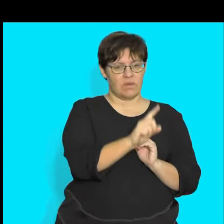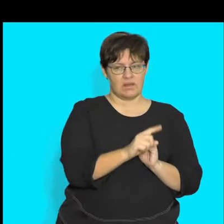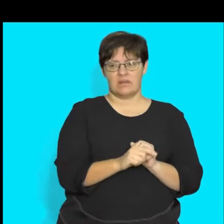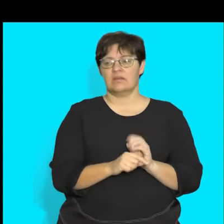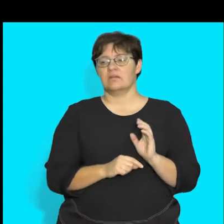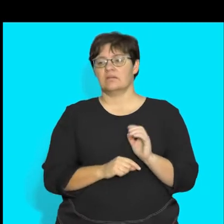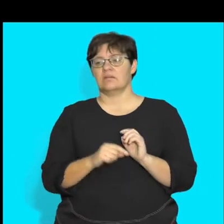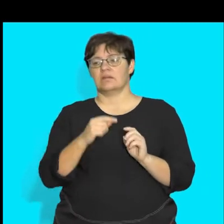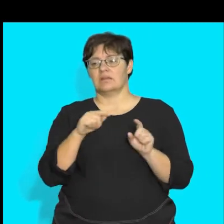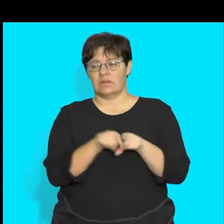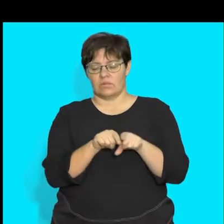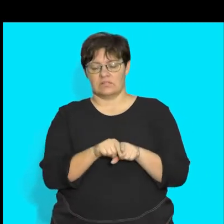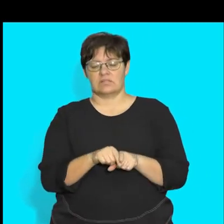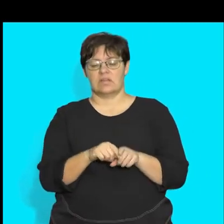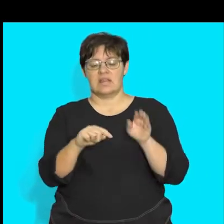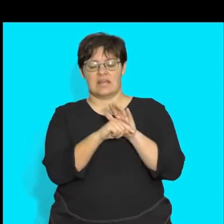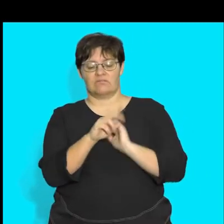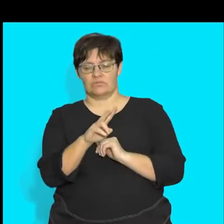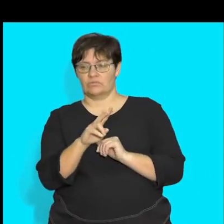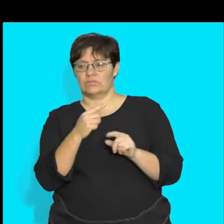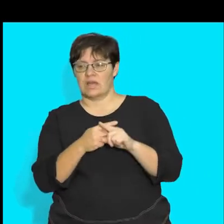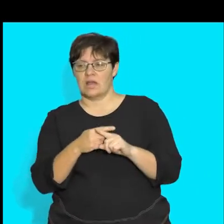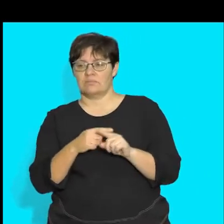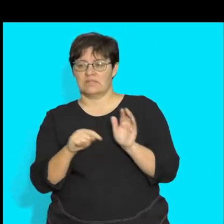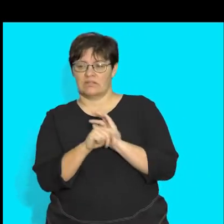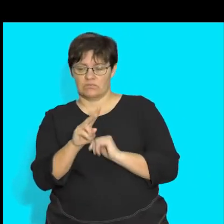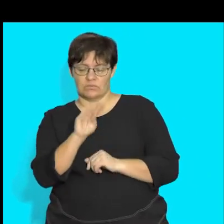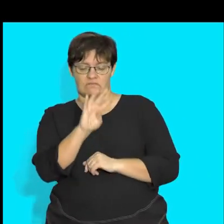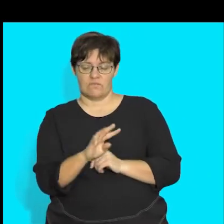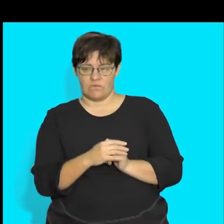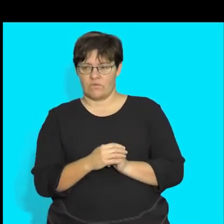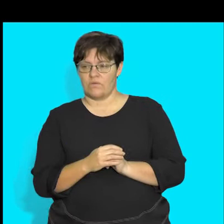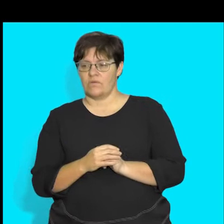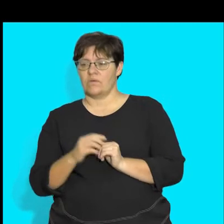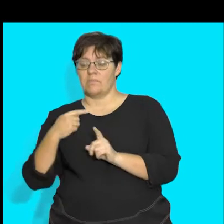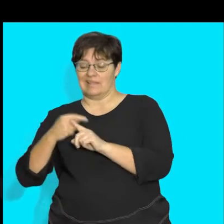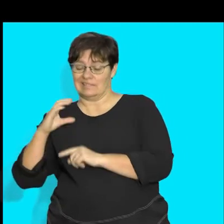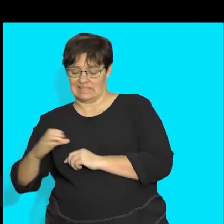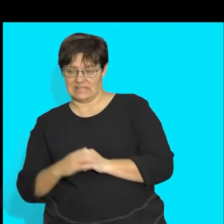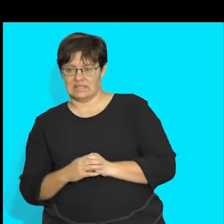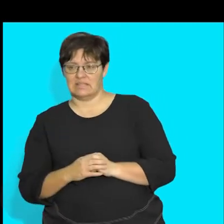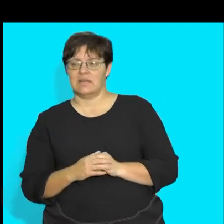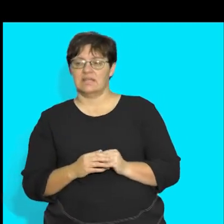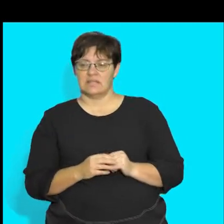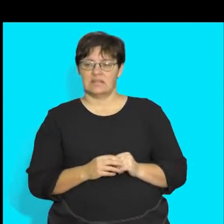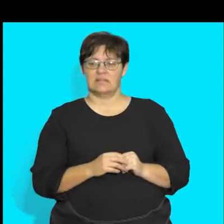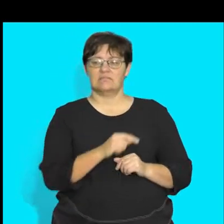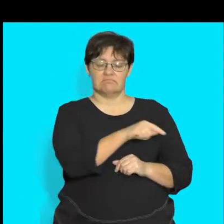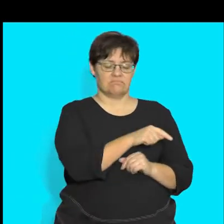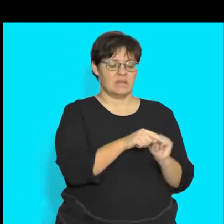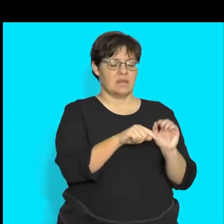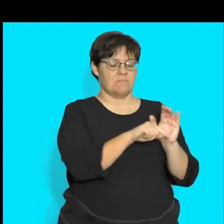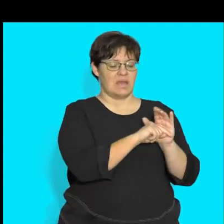4. I'm going to subtract 4 on both sides, and if I do that, I get c is equal